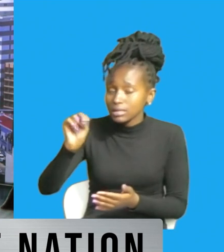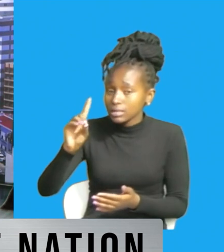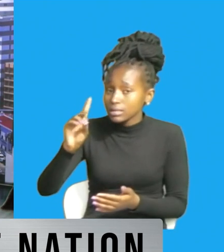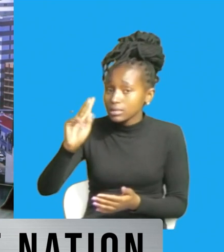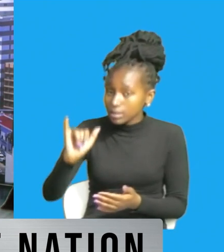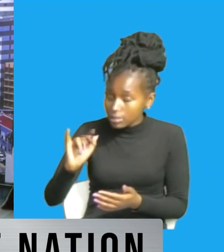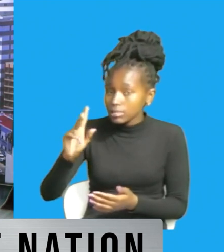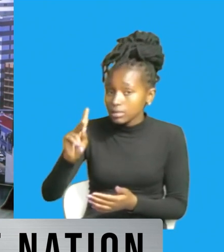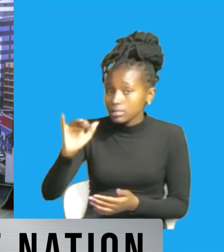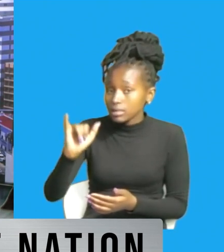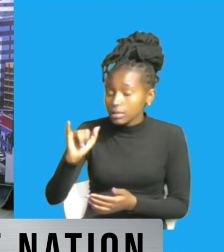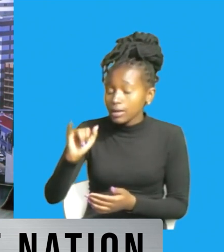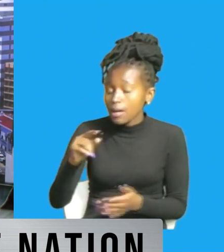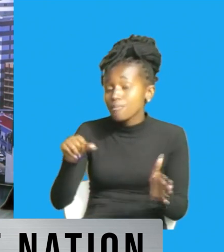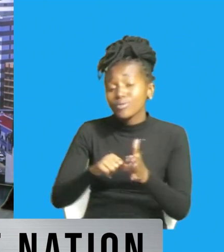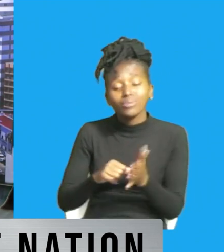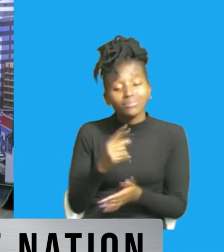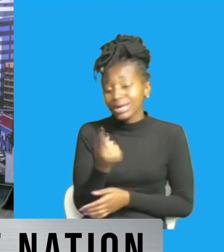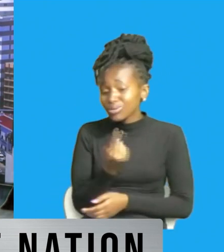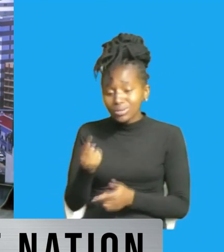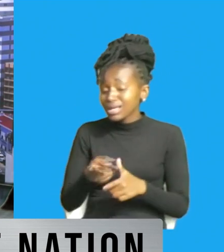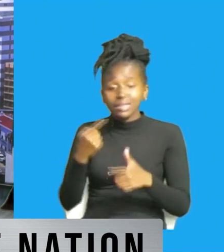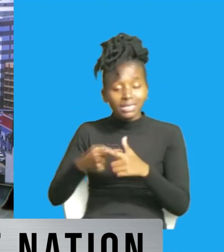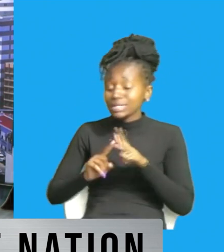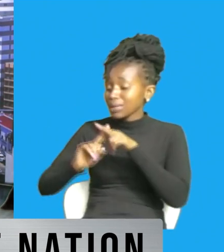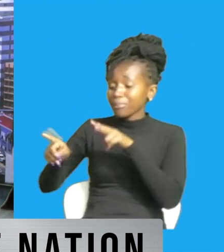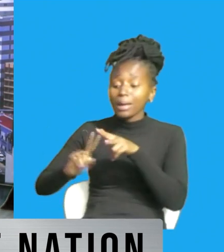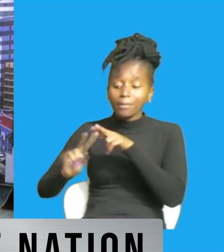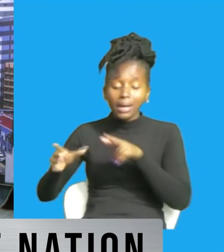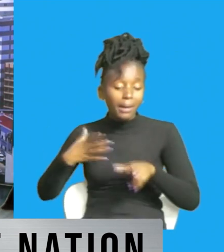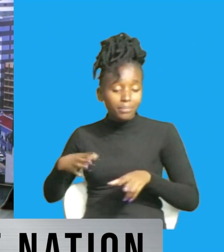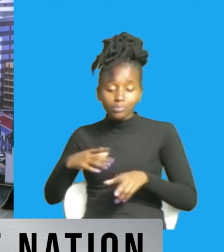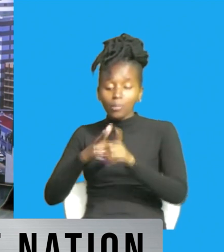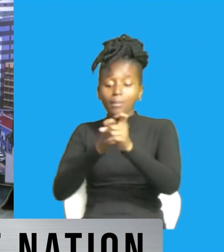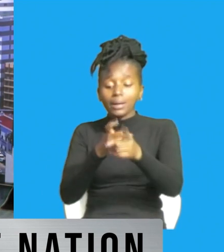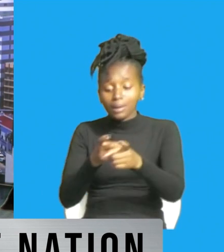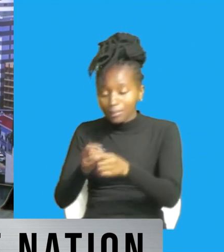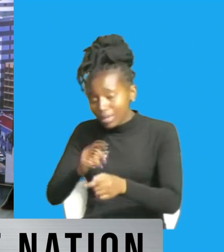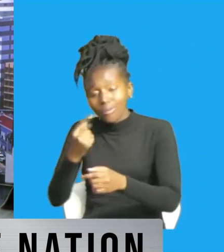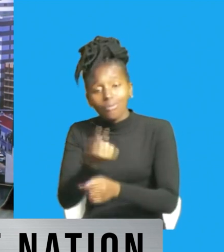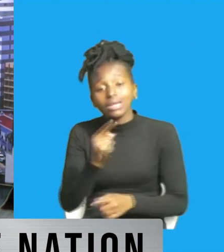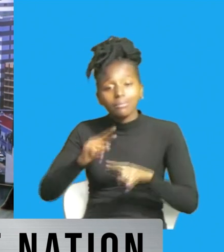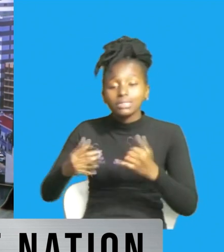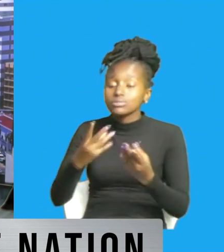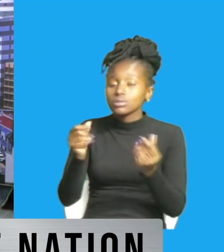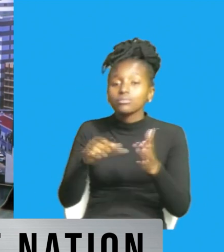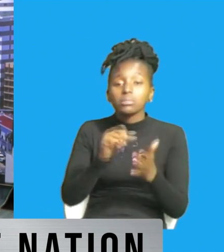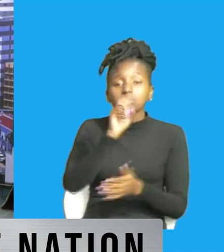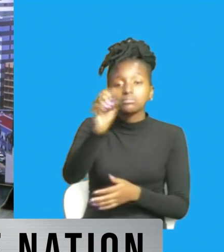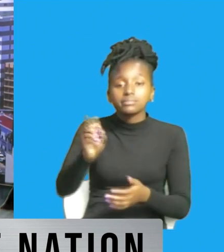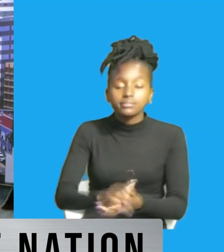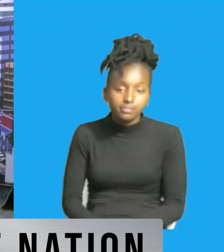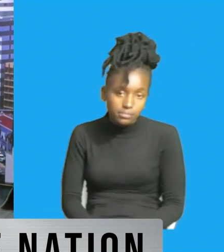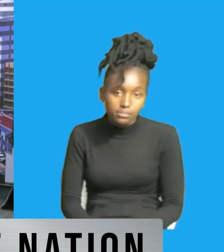ni kupiga watu bunduki ama kufurusha watu ndani. Right. And then for me, that might not resolve the entire issue.